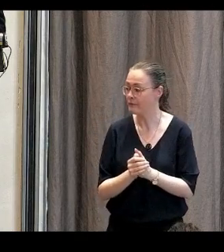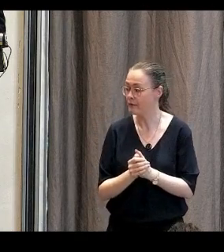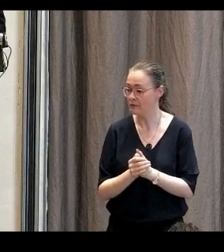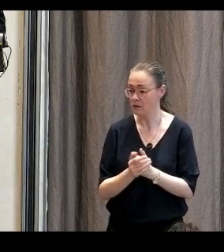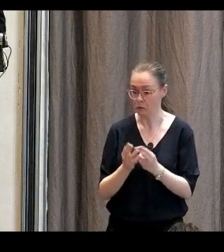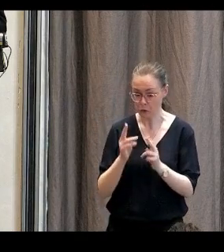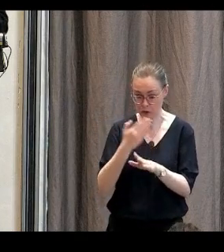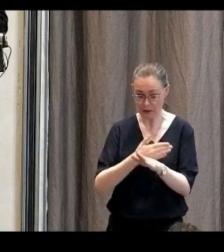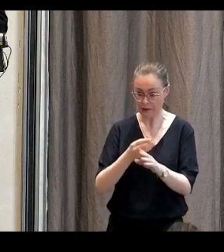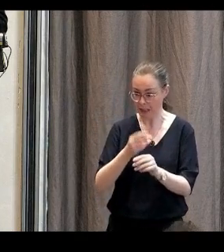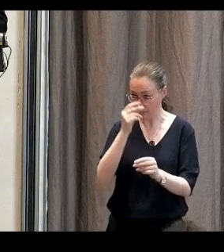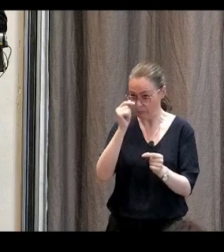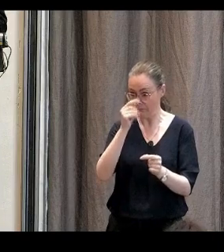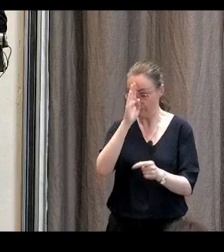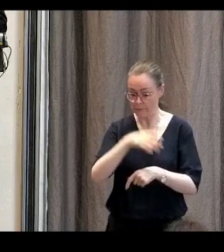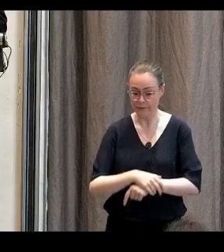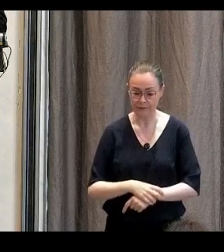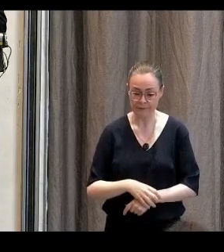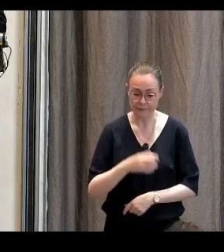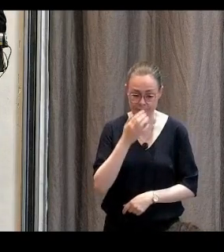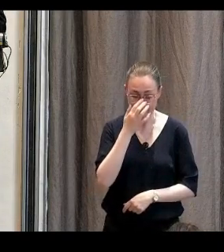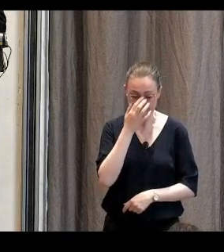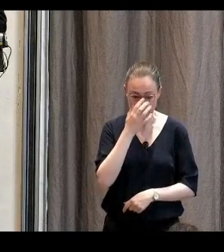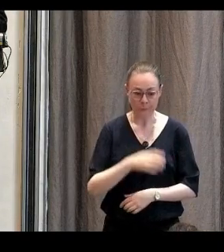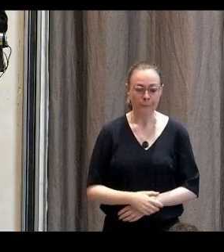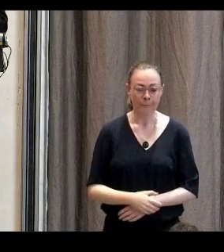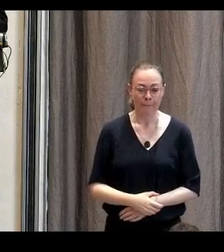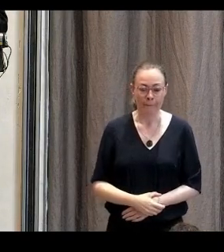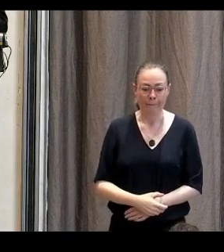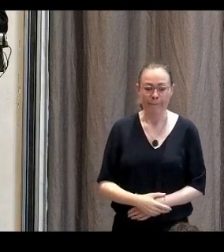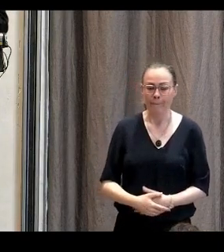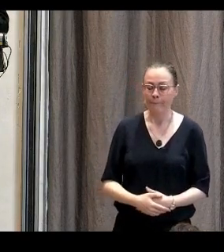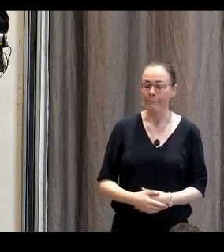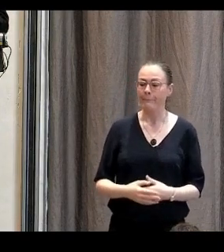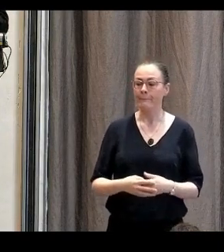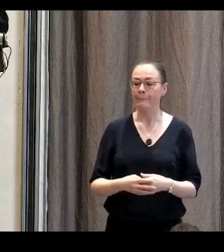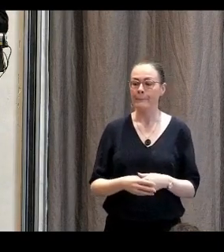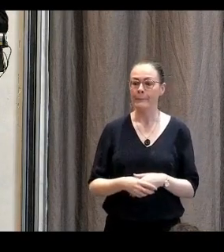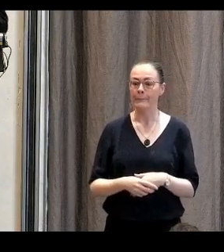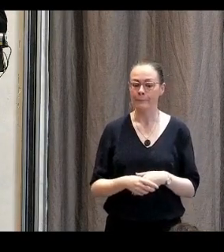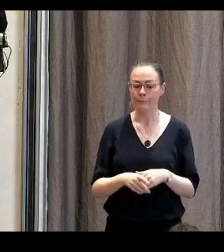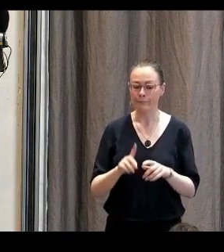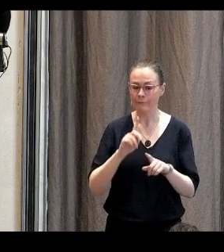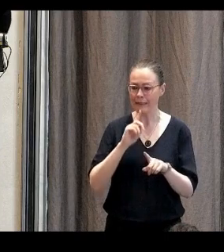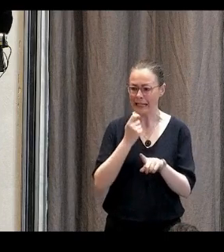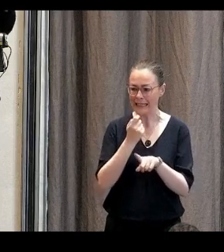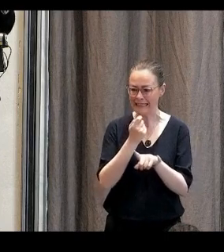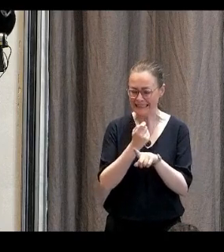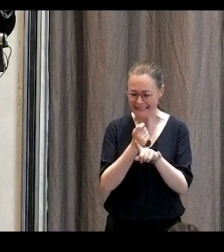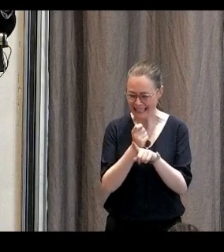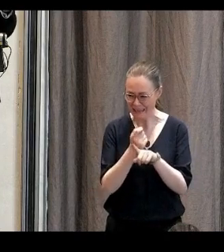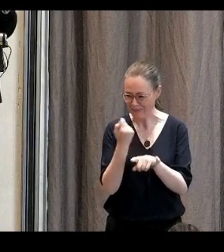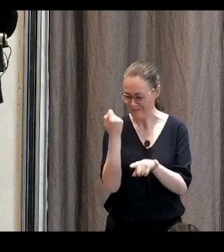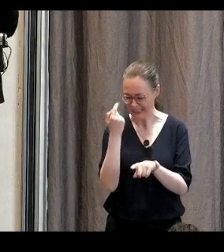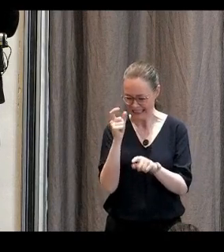should we start treatment when people have had a first seizure? And this was at a time when there was concern that if we don't do